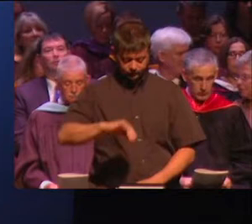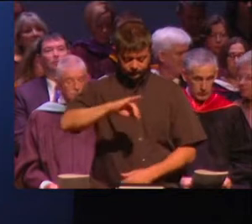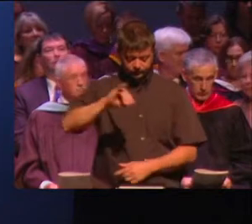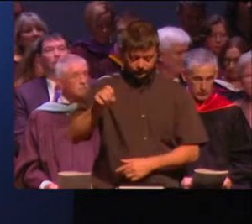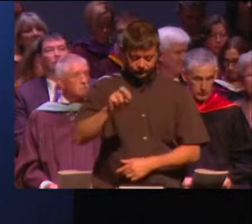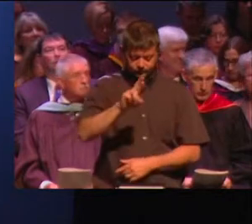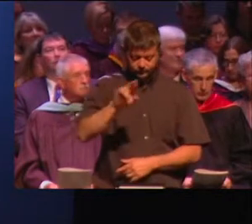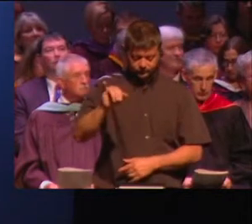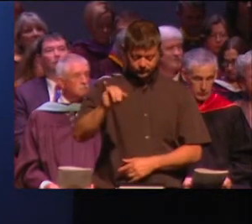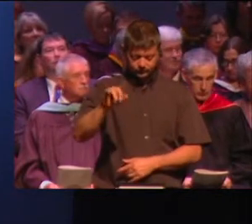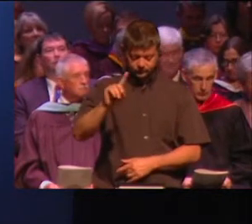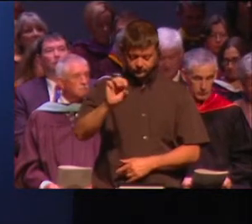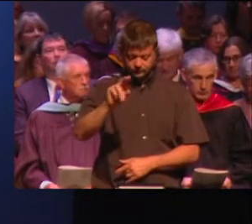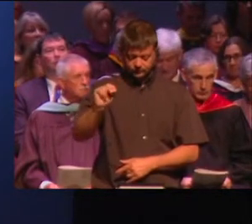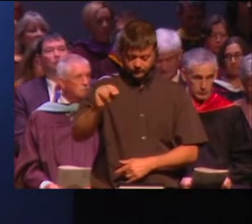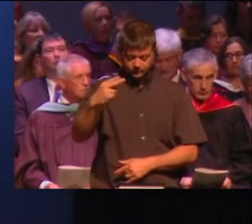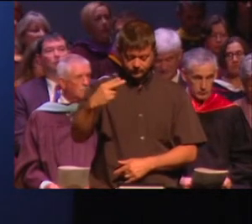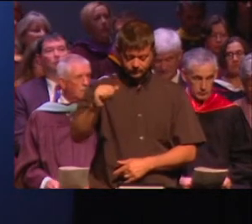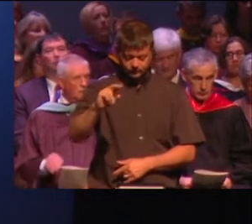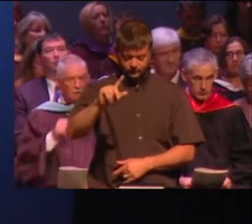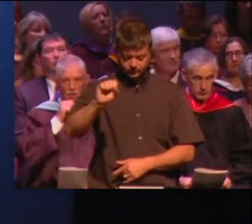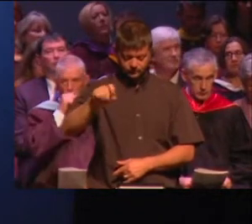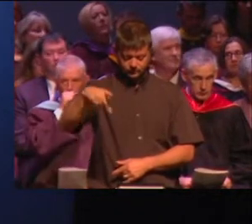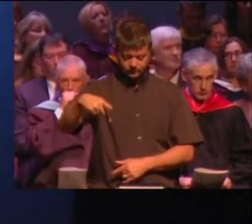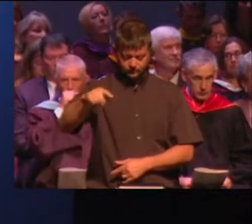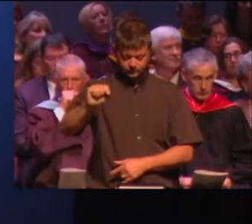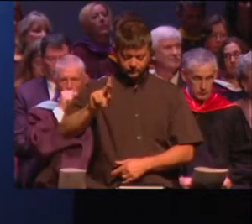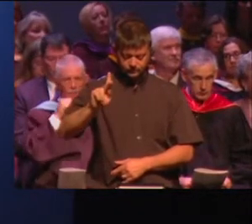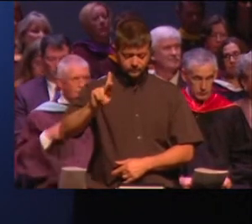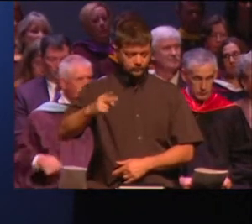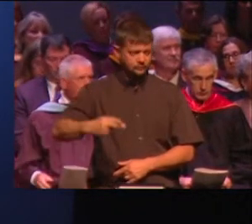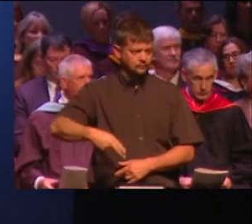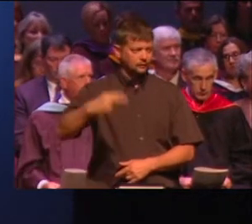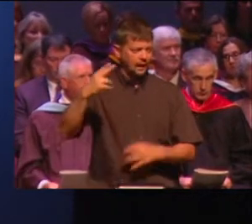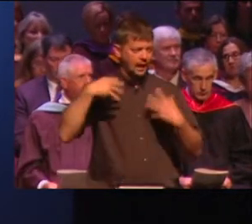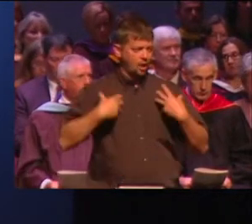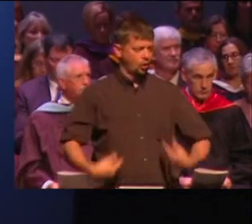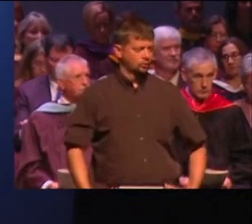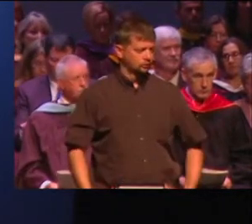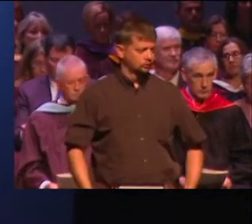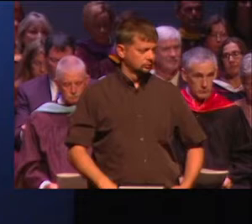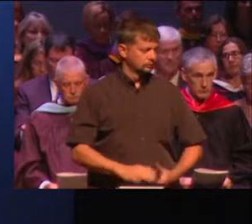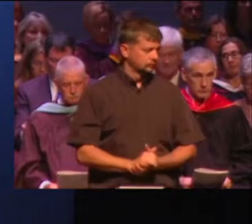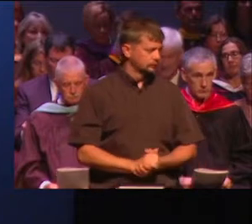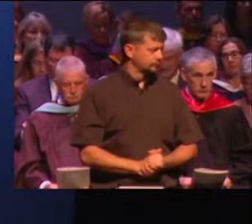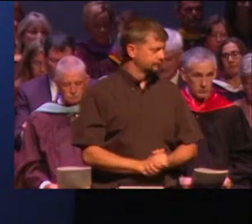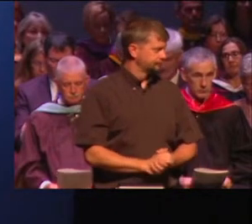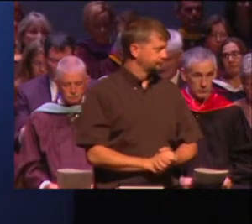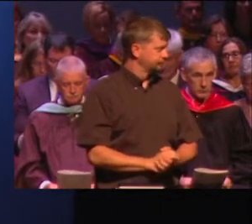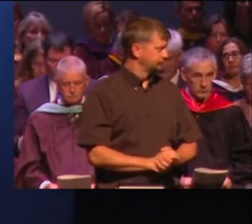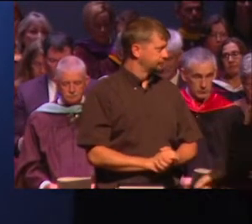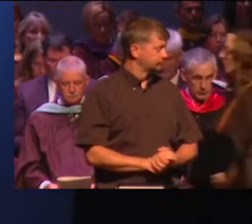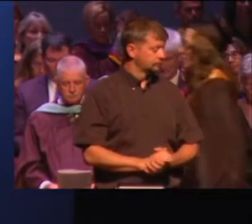Jerry Dean Harless, Phi Theta Kappa High Honors.